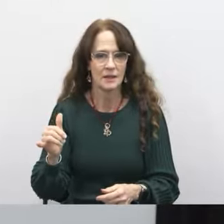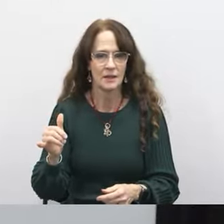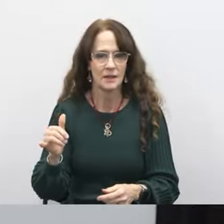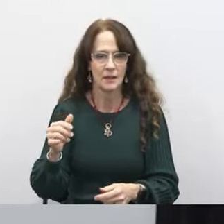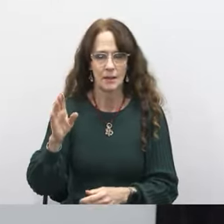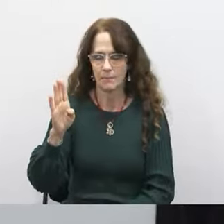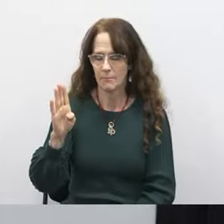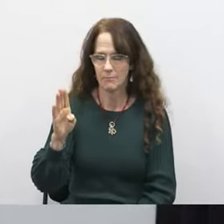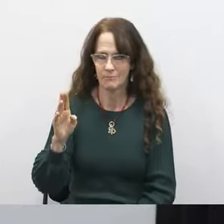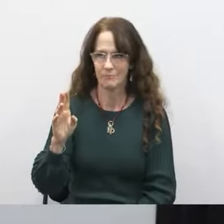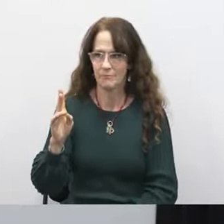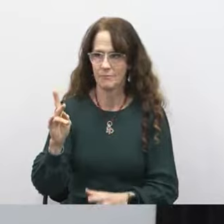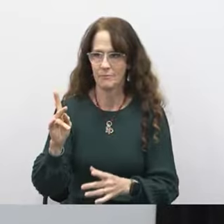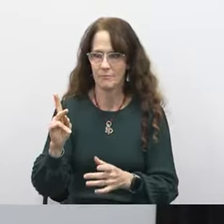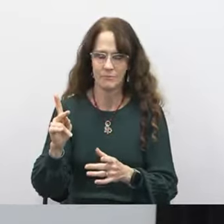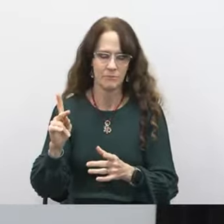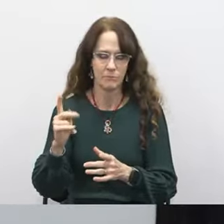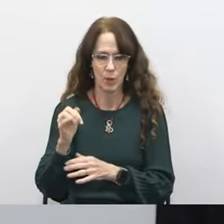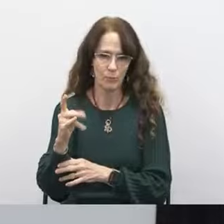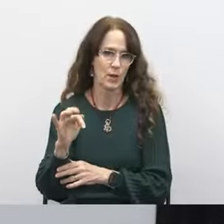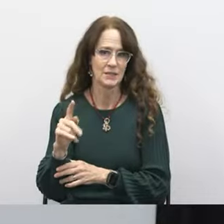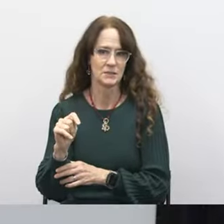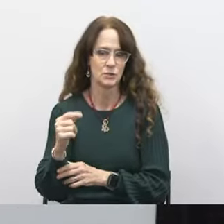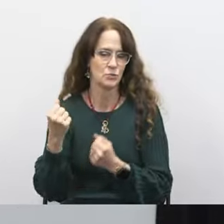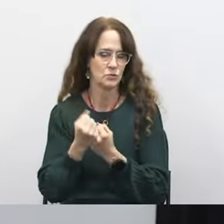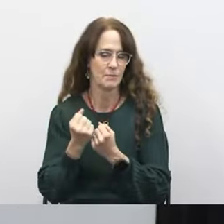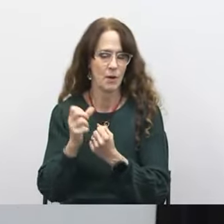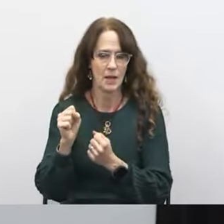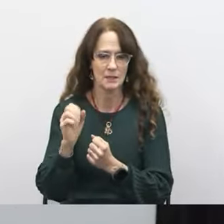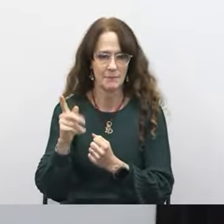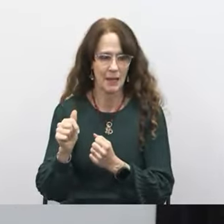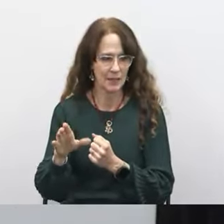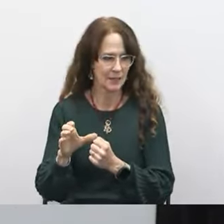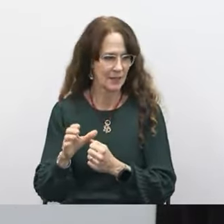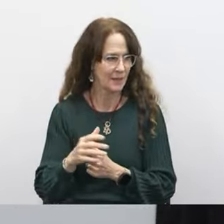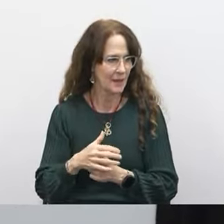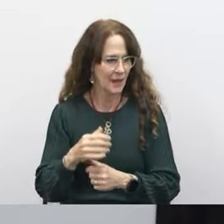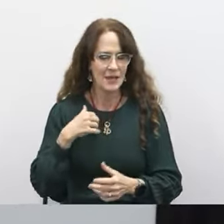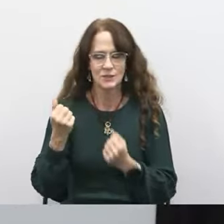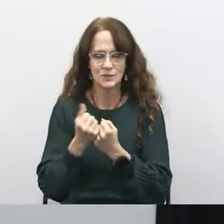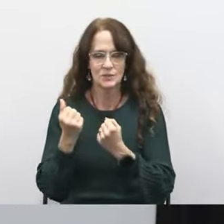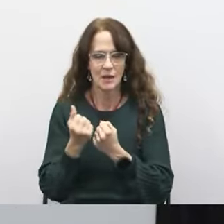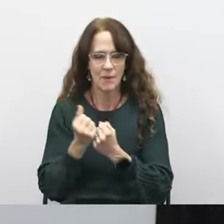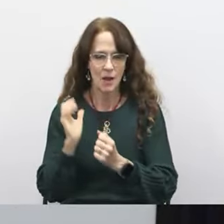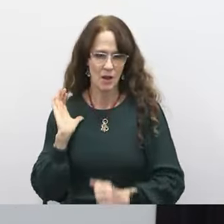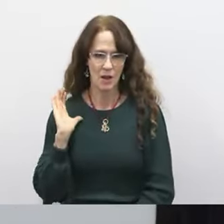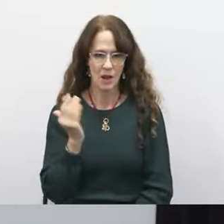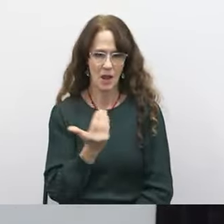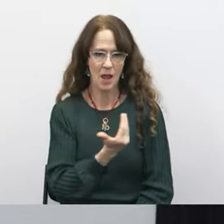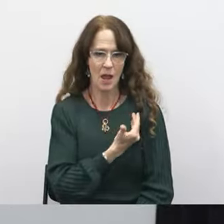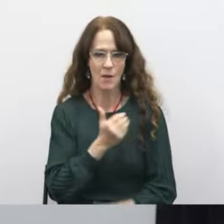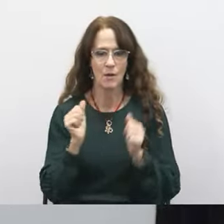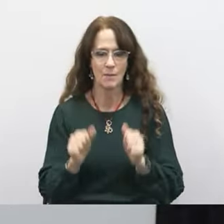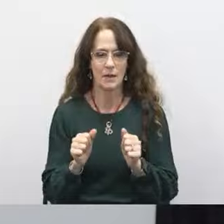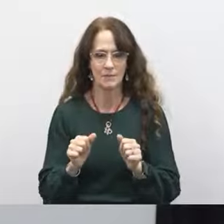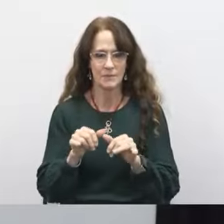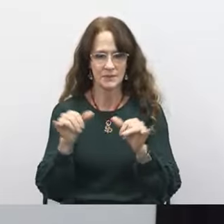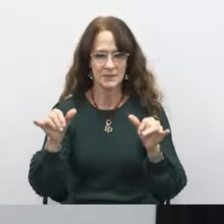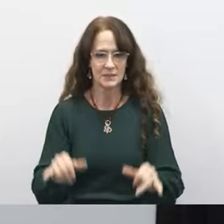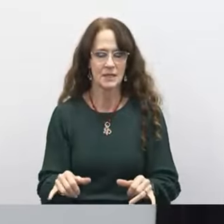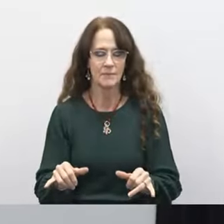blueprints, specifically to support SBAC, and also to support our ability as a